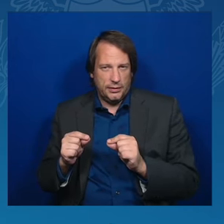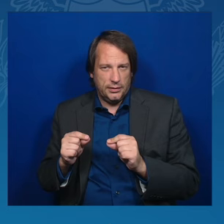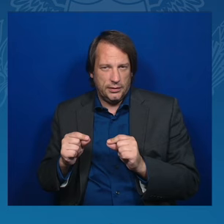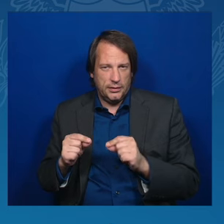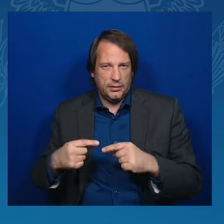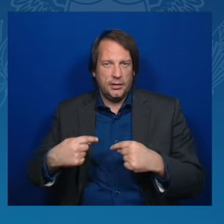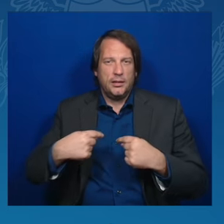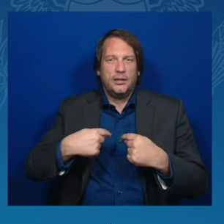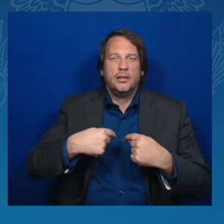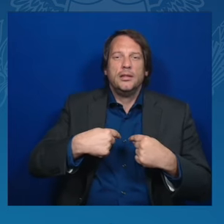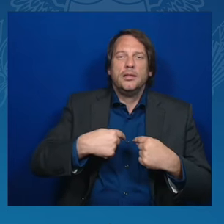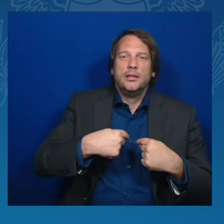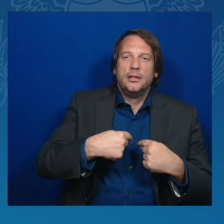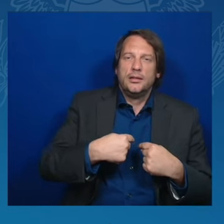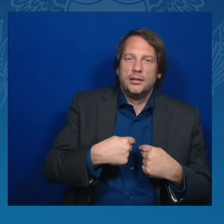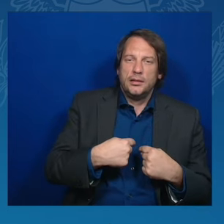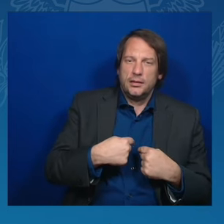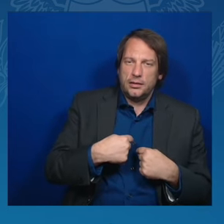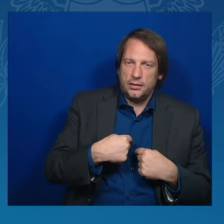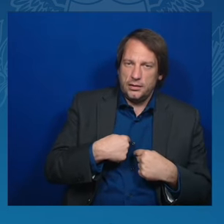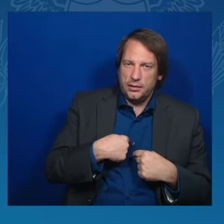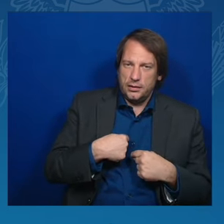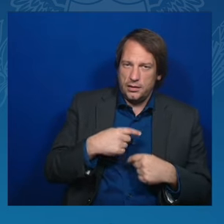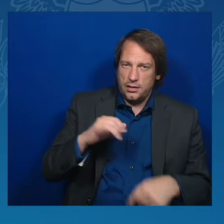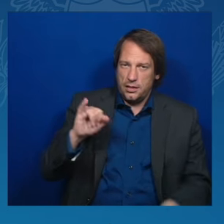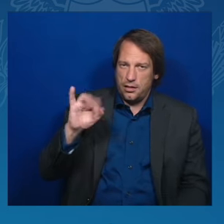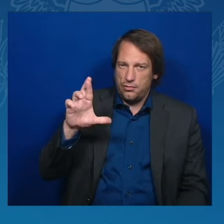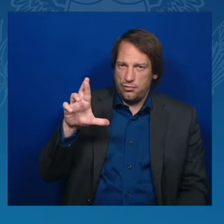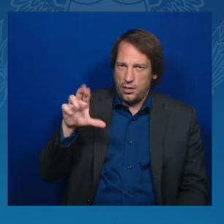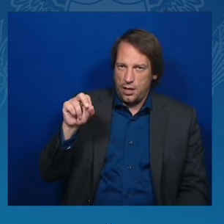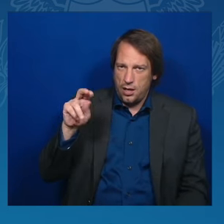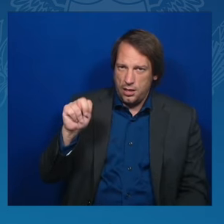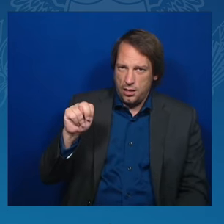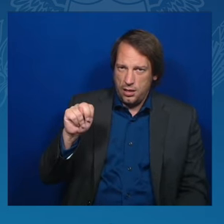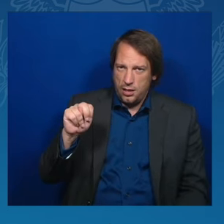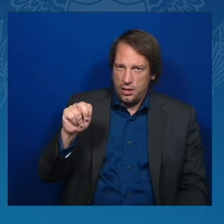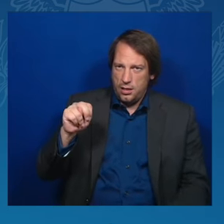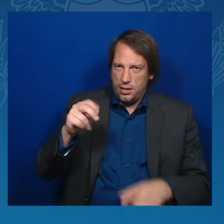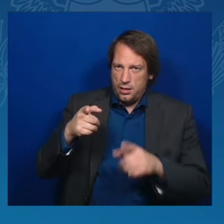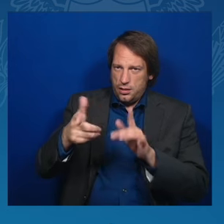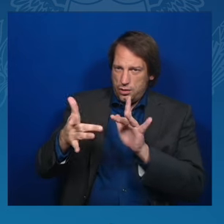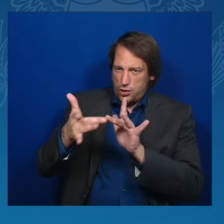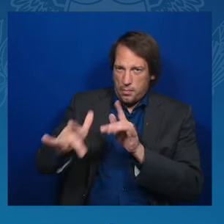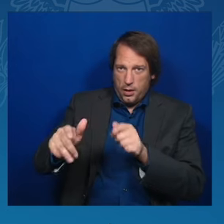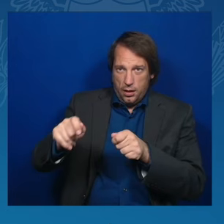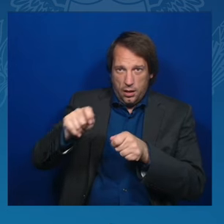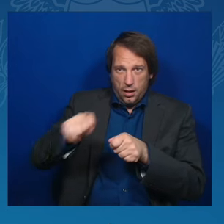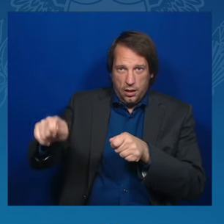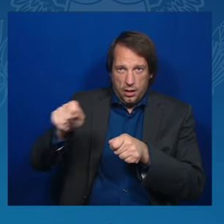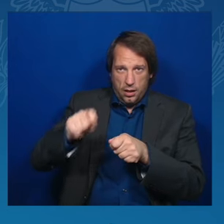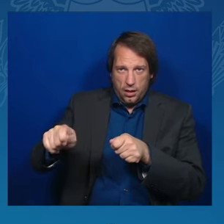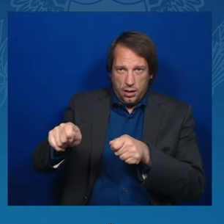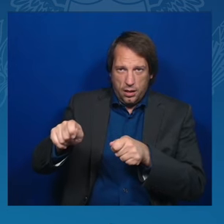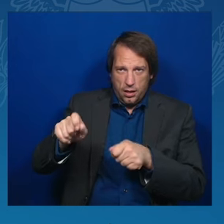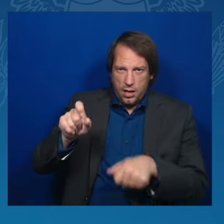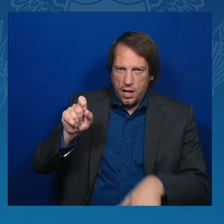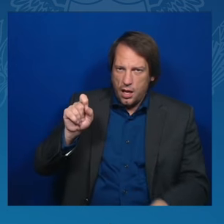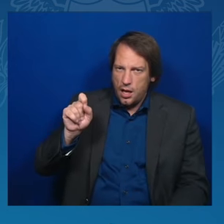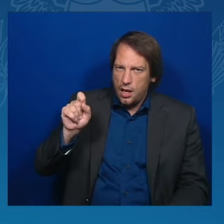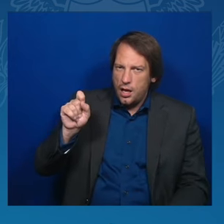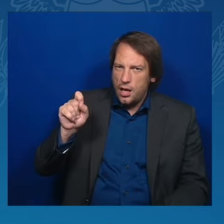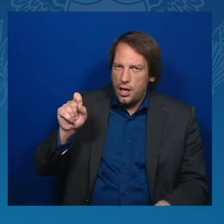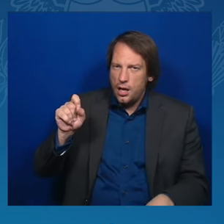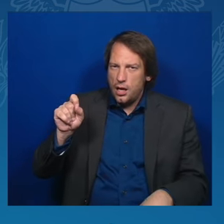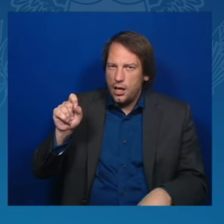so one person sharpens another. Ask an expert what this means, and you will be listening to a